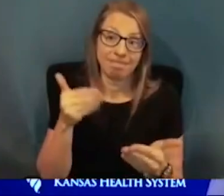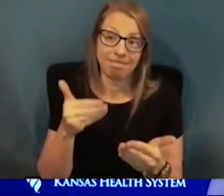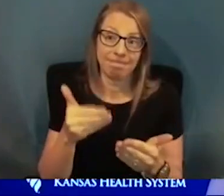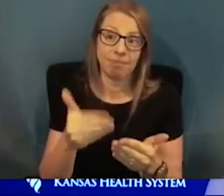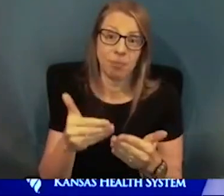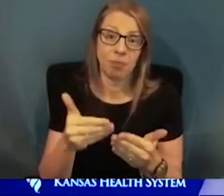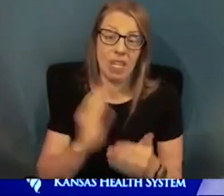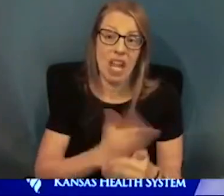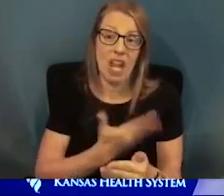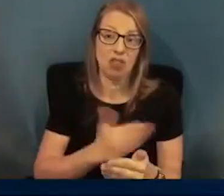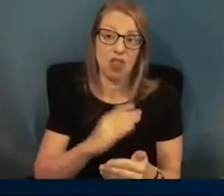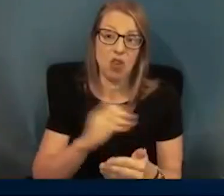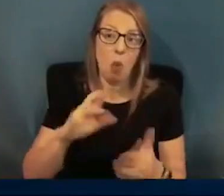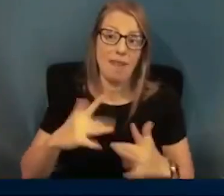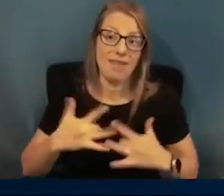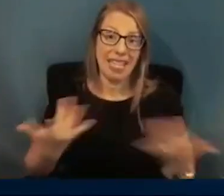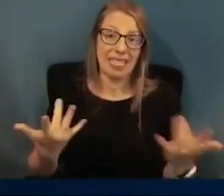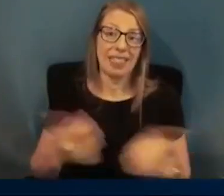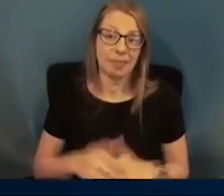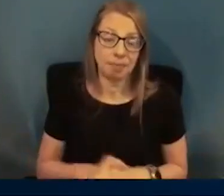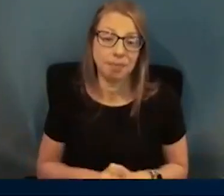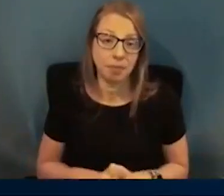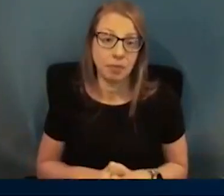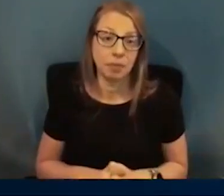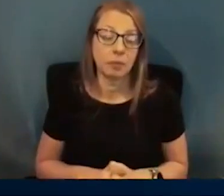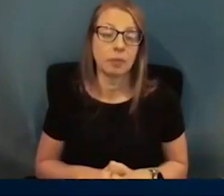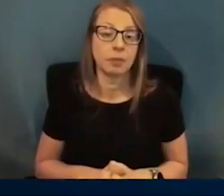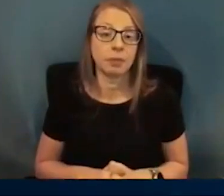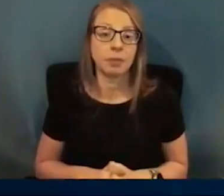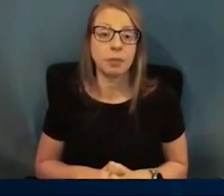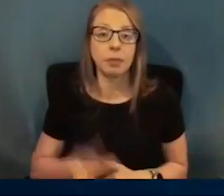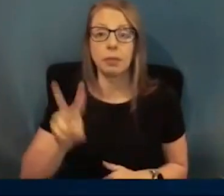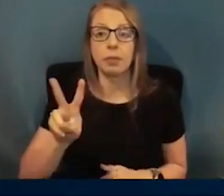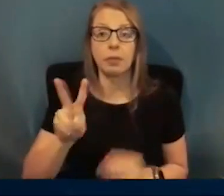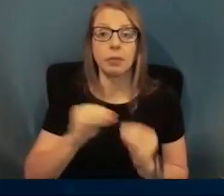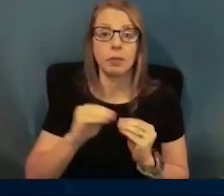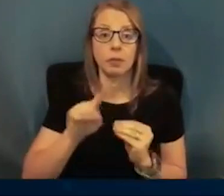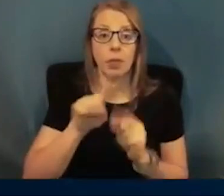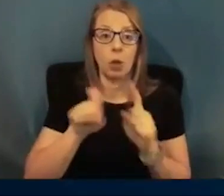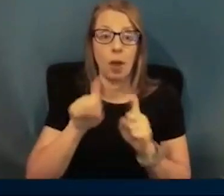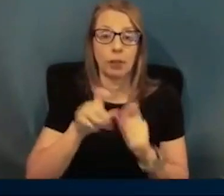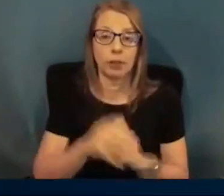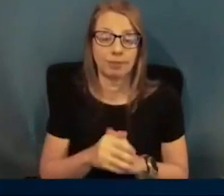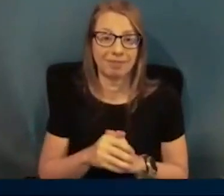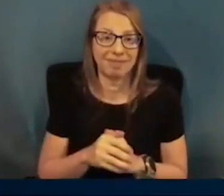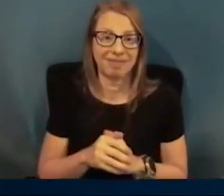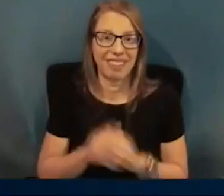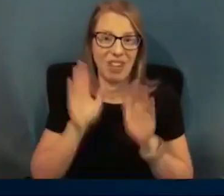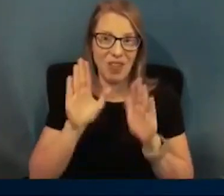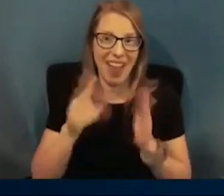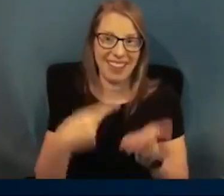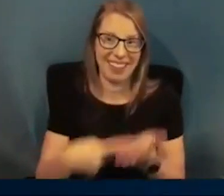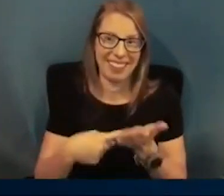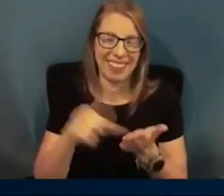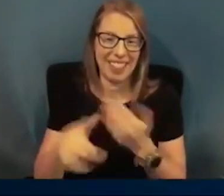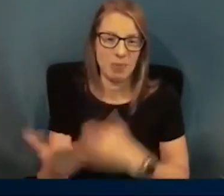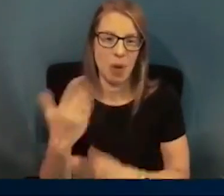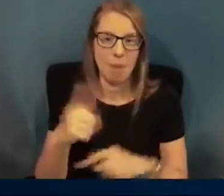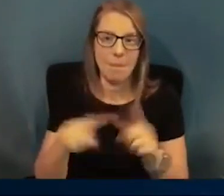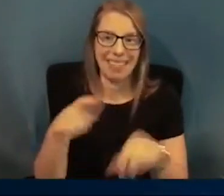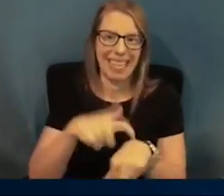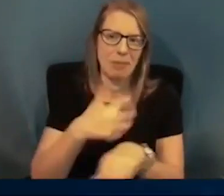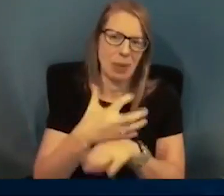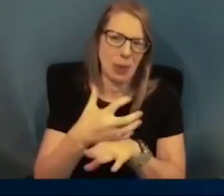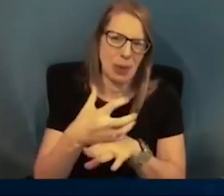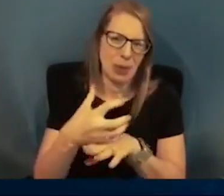or that event. Okay, so 2 more questions because we've had great conversation this morning, but time is passing.